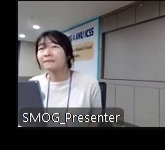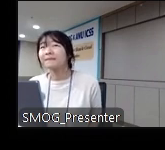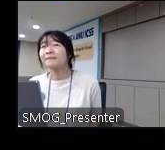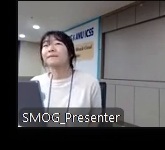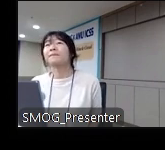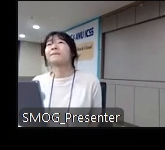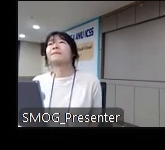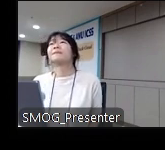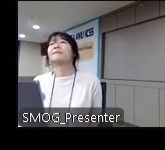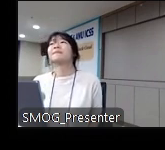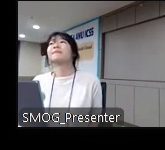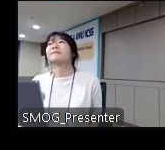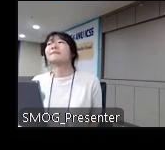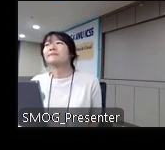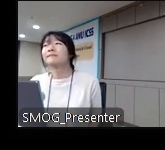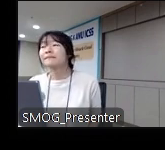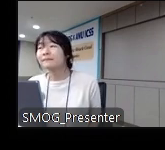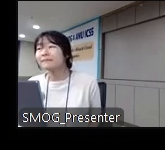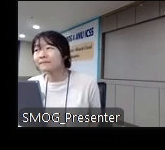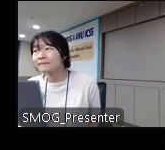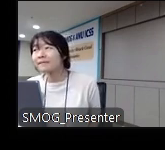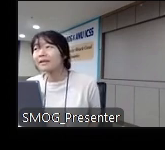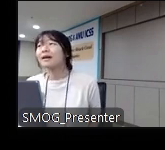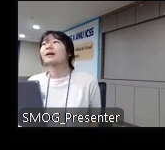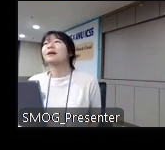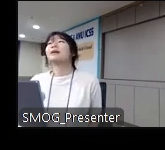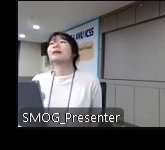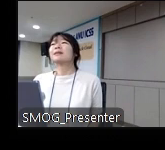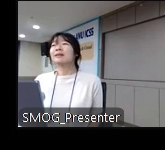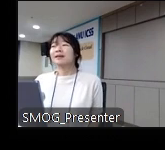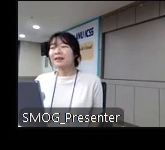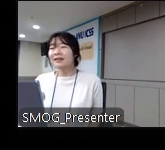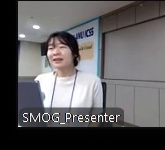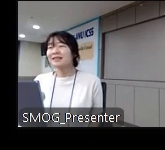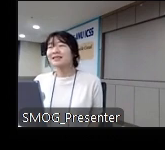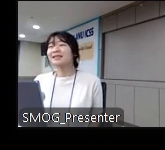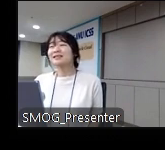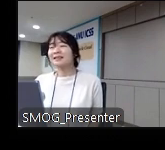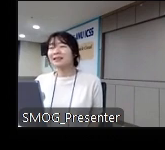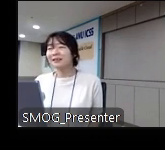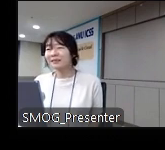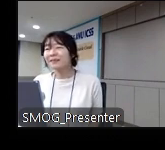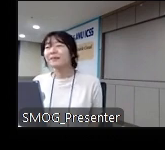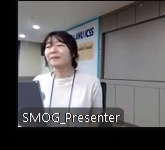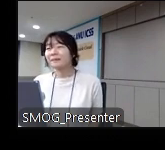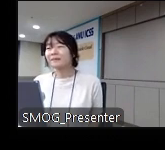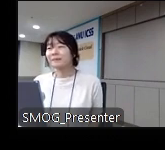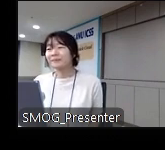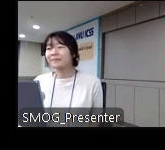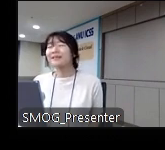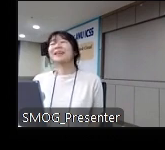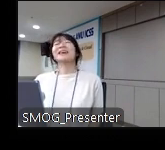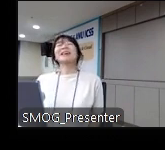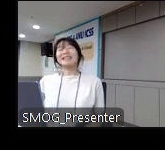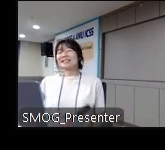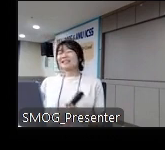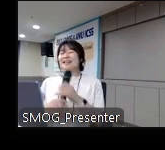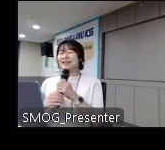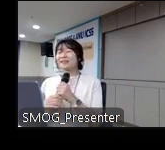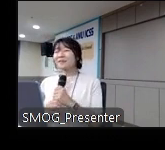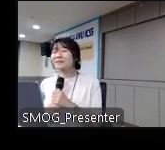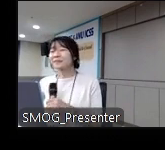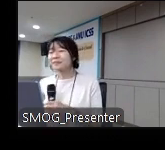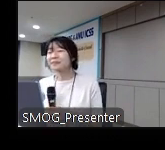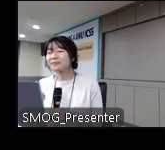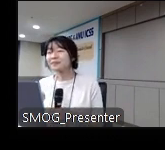or mixing in the conversation? How would they communicate? Can it